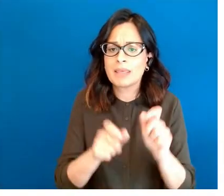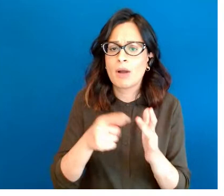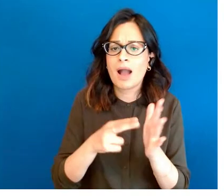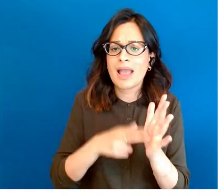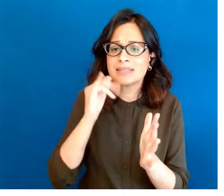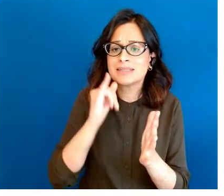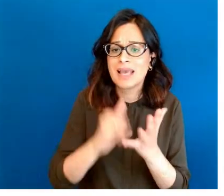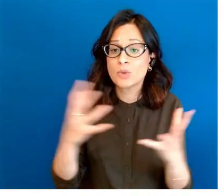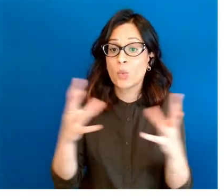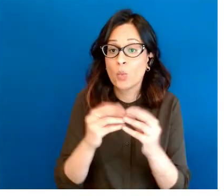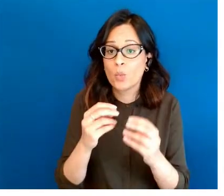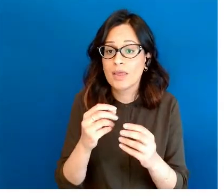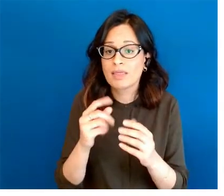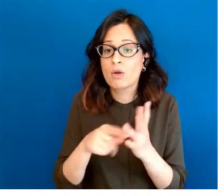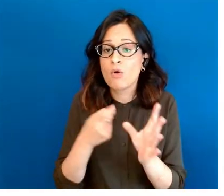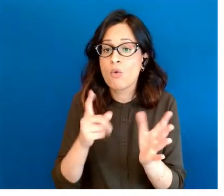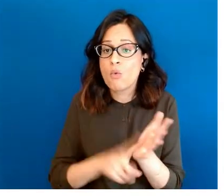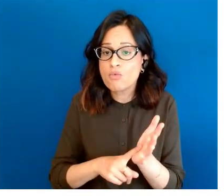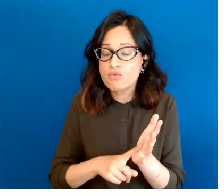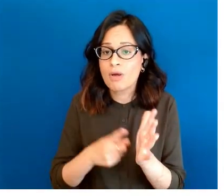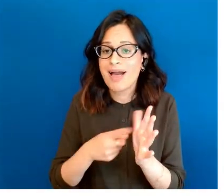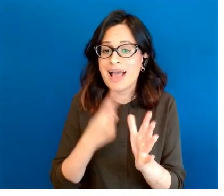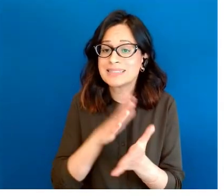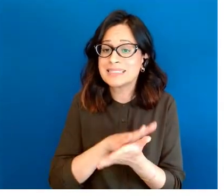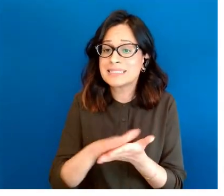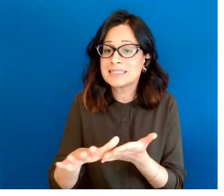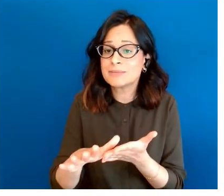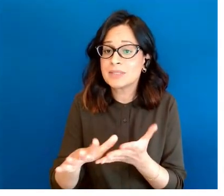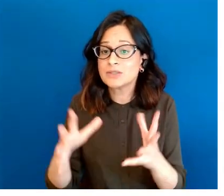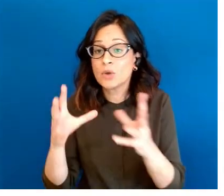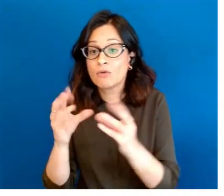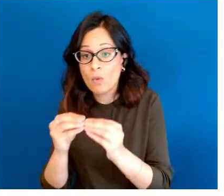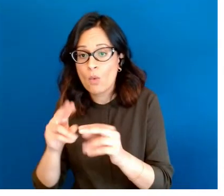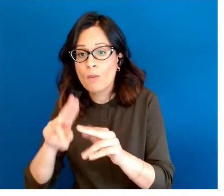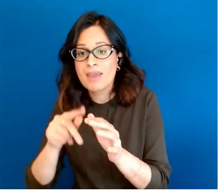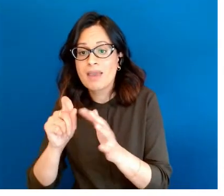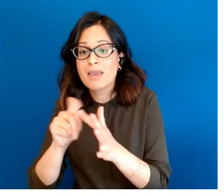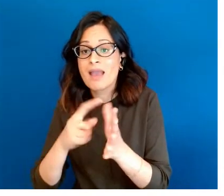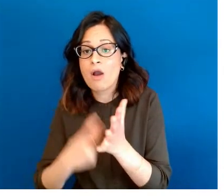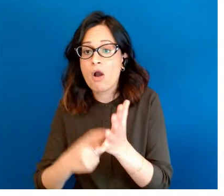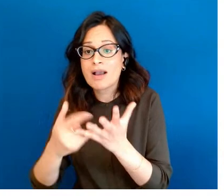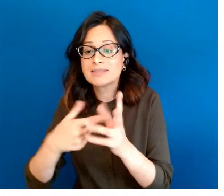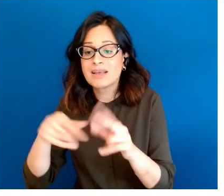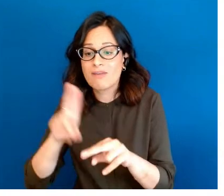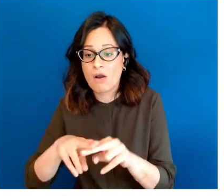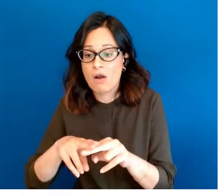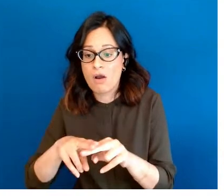perennial allergic rhinitis or seasonal allergic rhinitis? That would be worthwhile looking at.